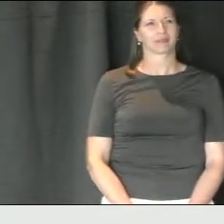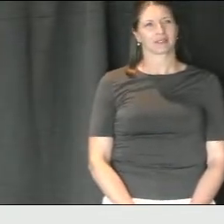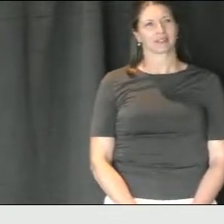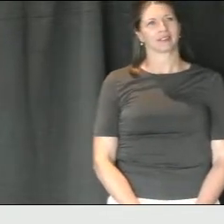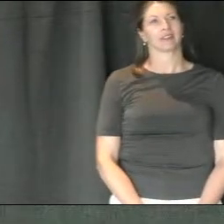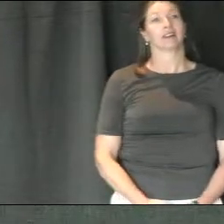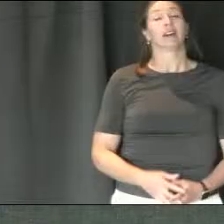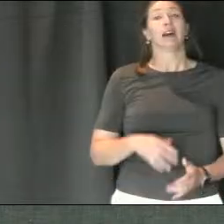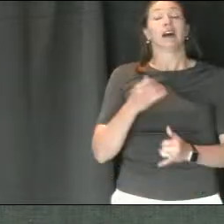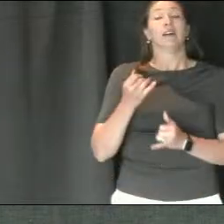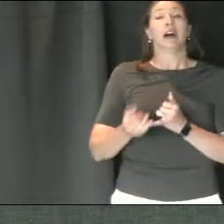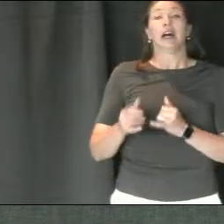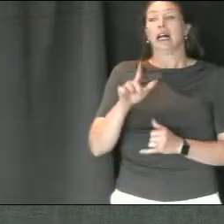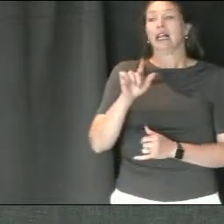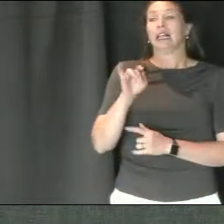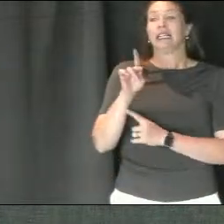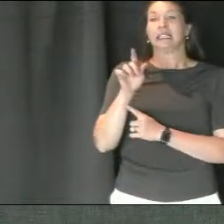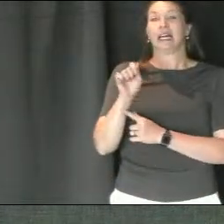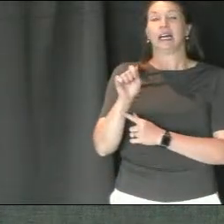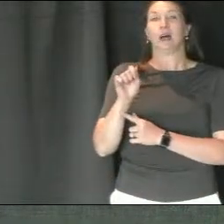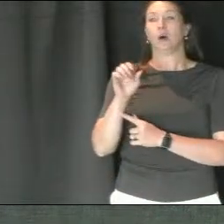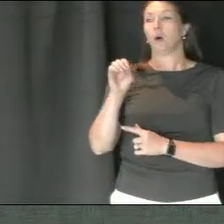And finally, we have Linda Oldford.